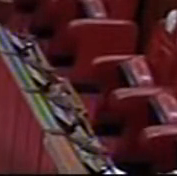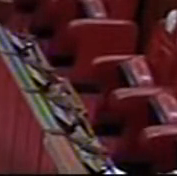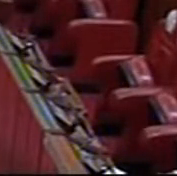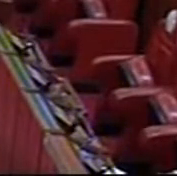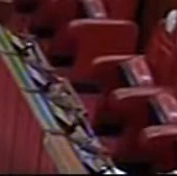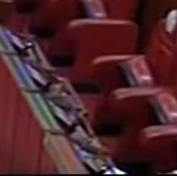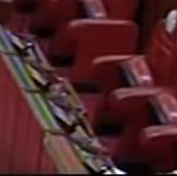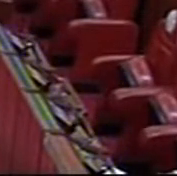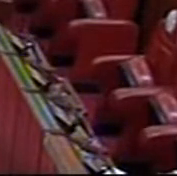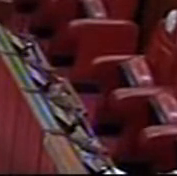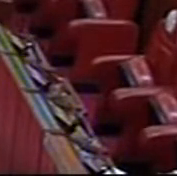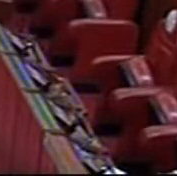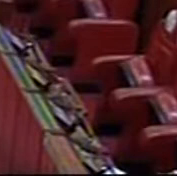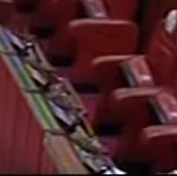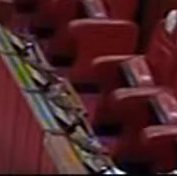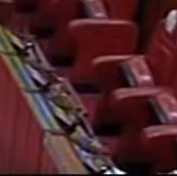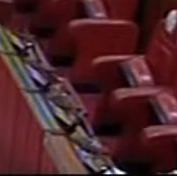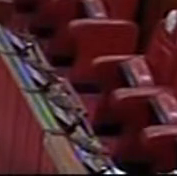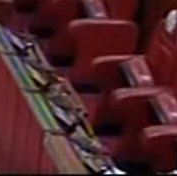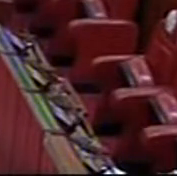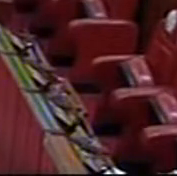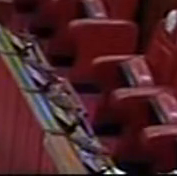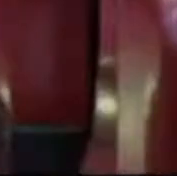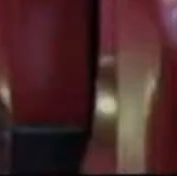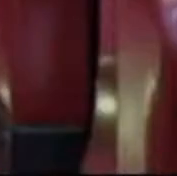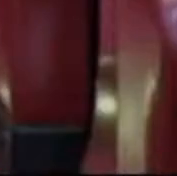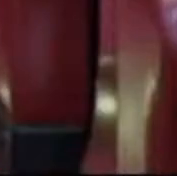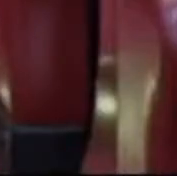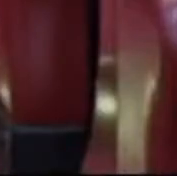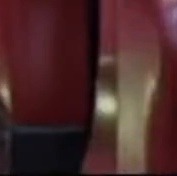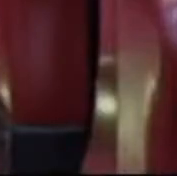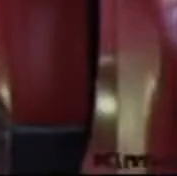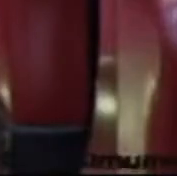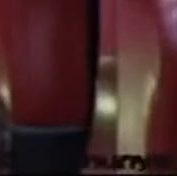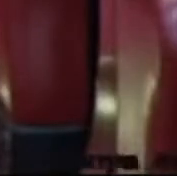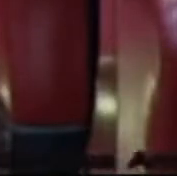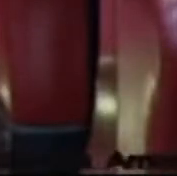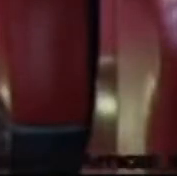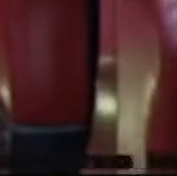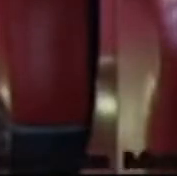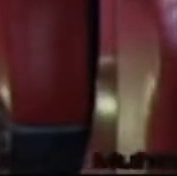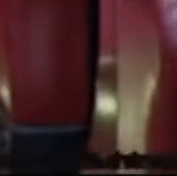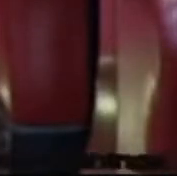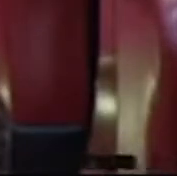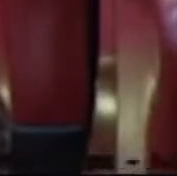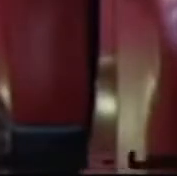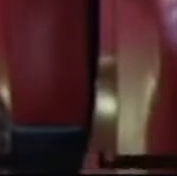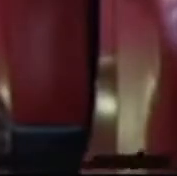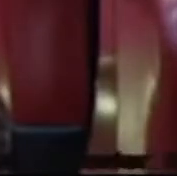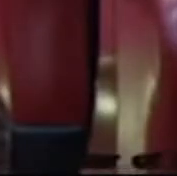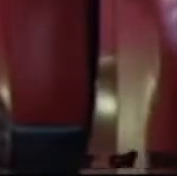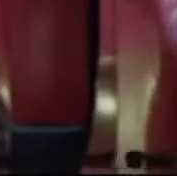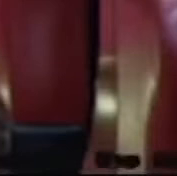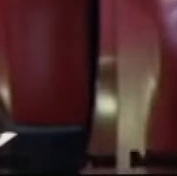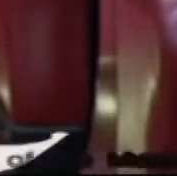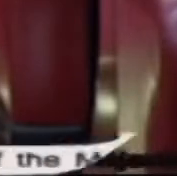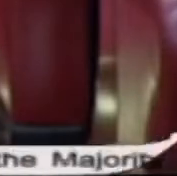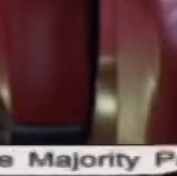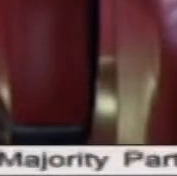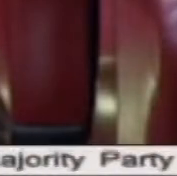Miduo and the people of GEM who he represented for the 10 years that I served with him